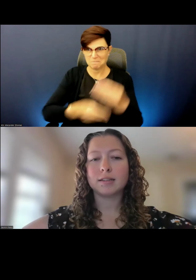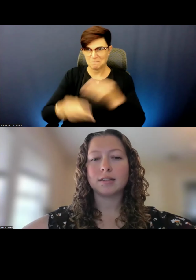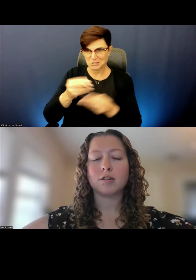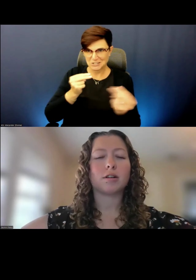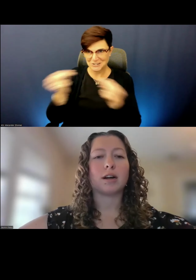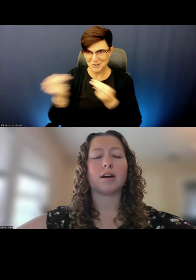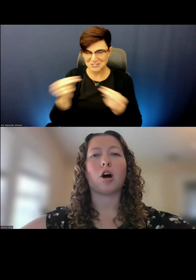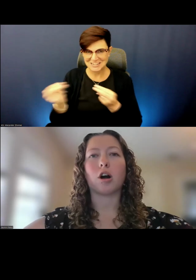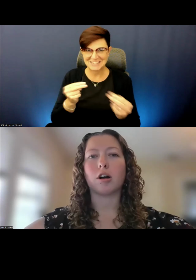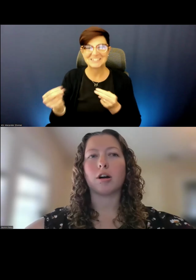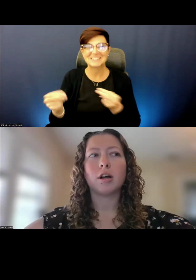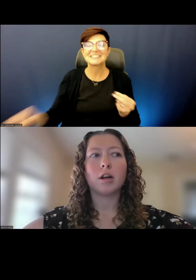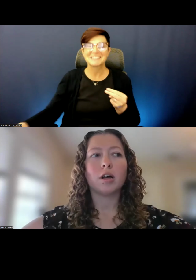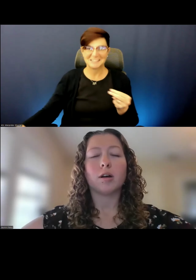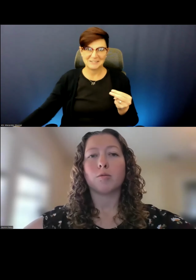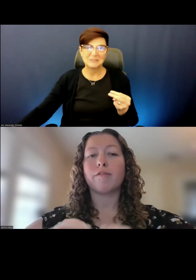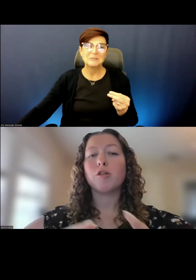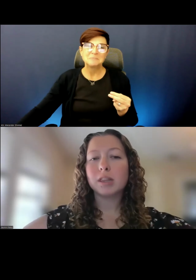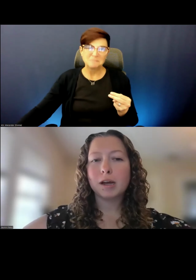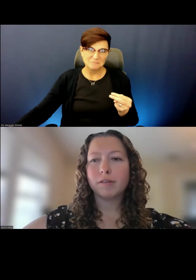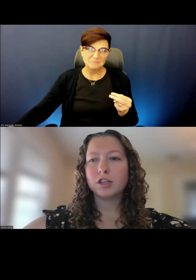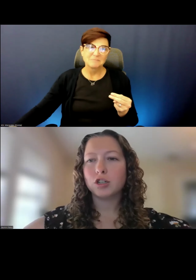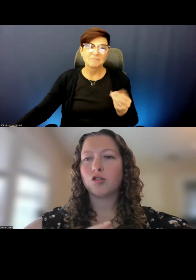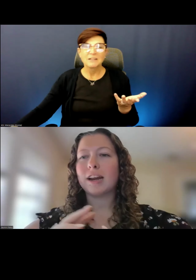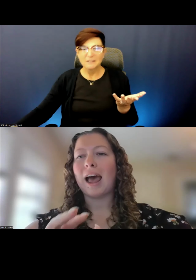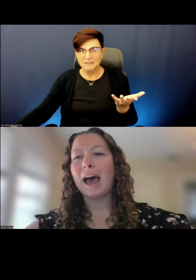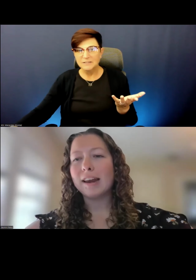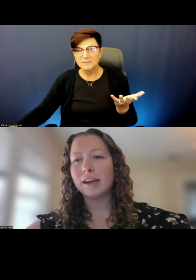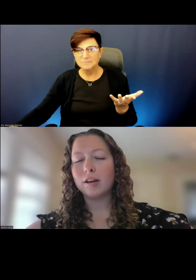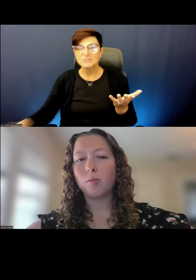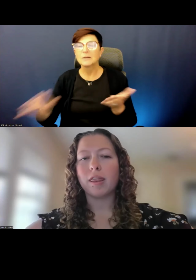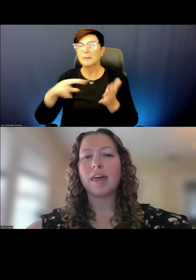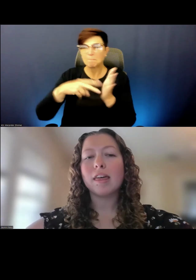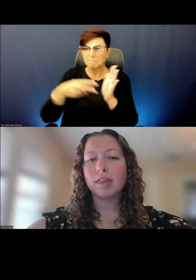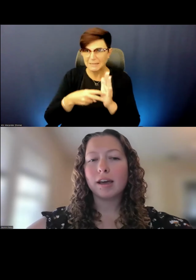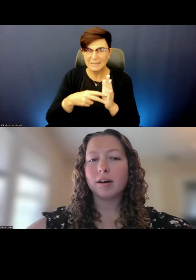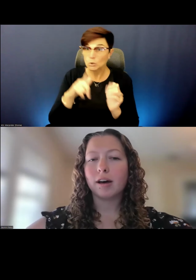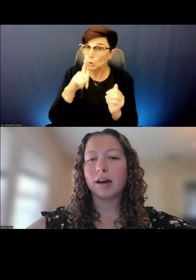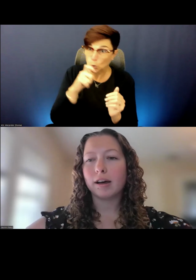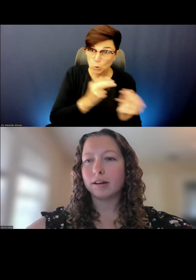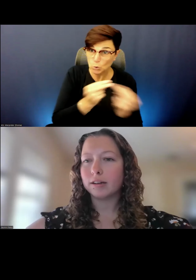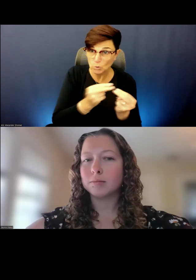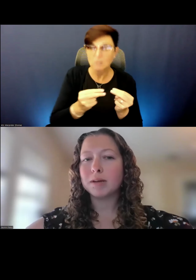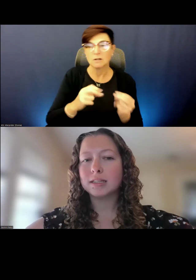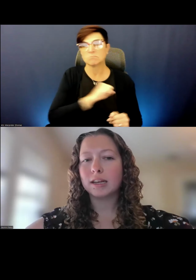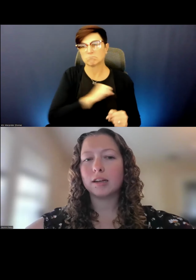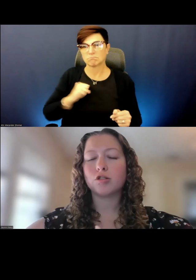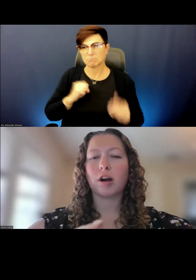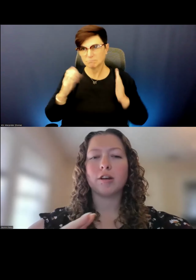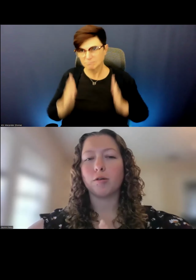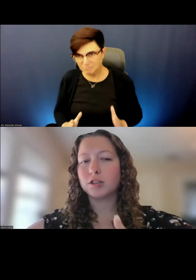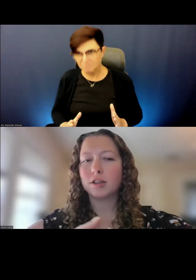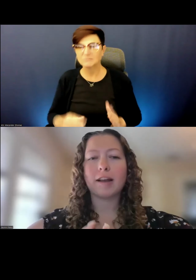Senate are reviewing the May revision, trying to add in what they think is